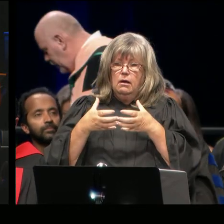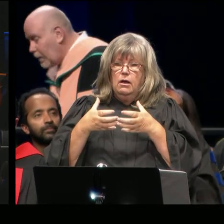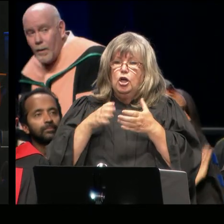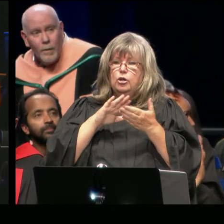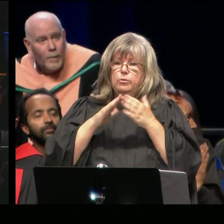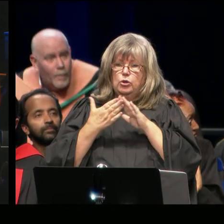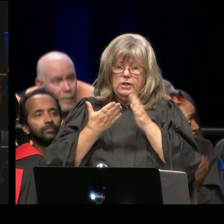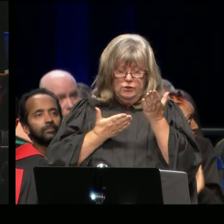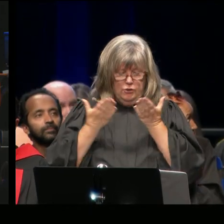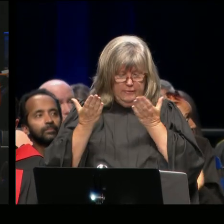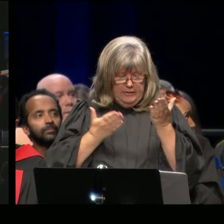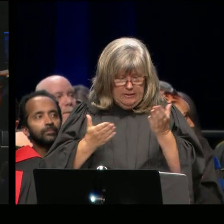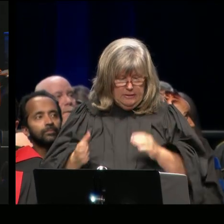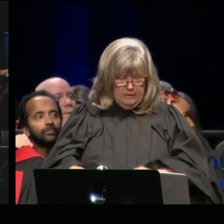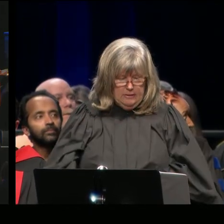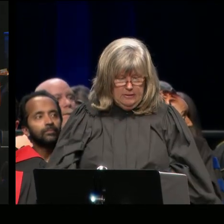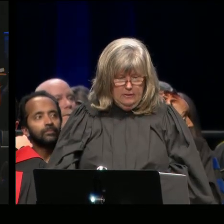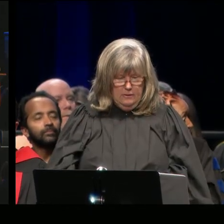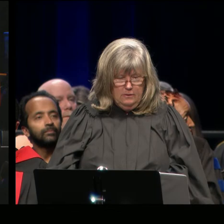Services.